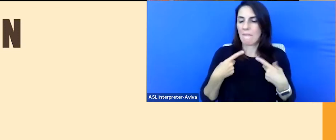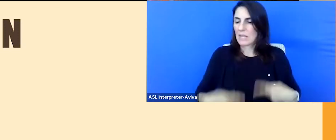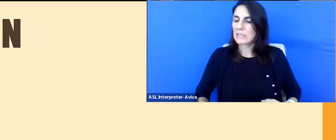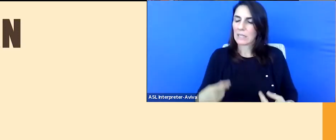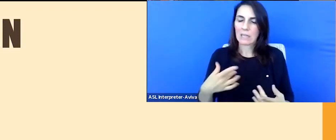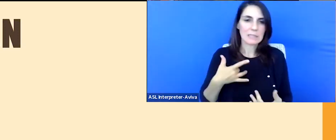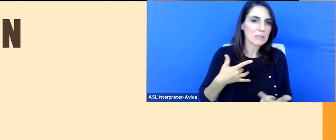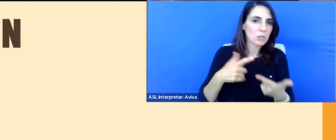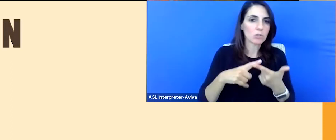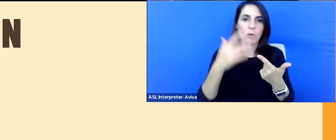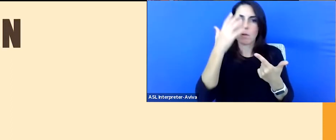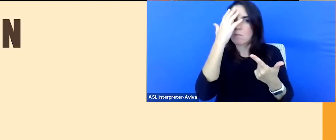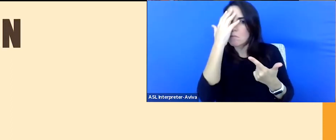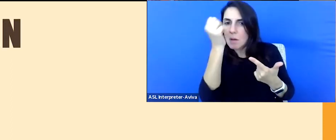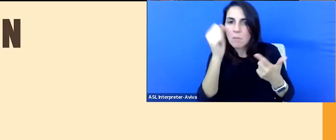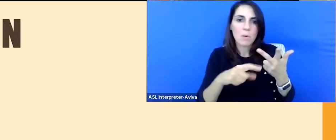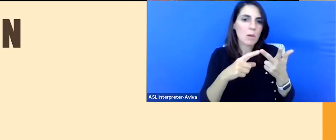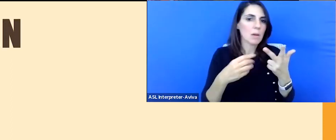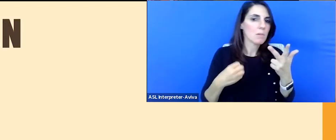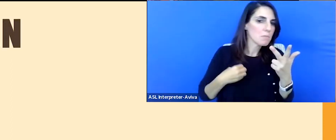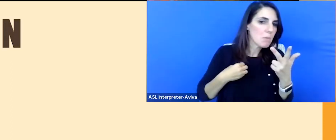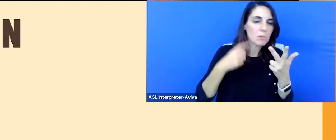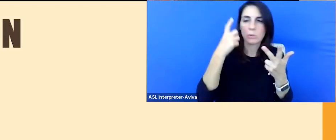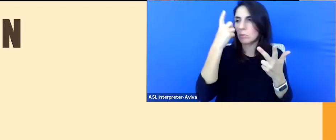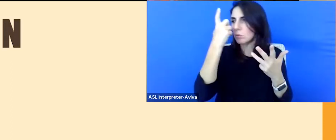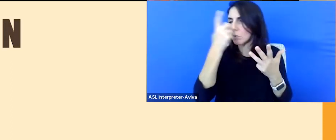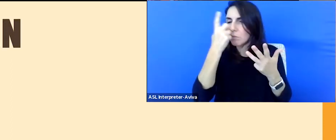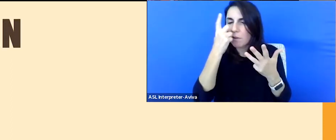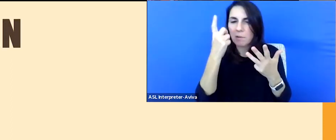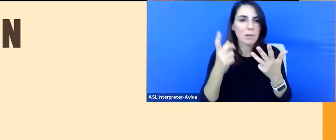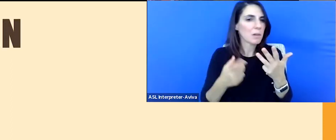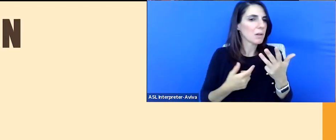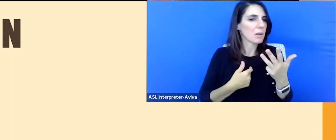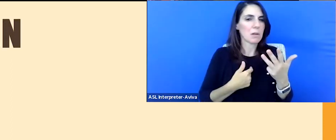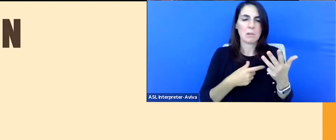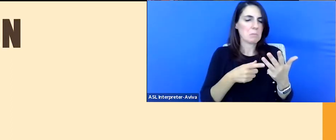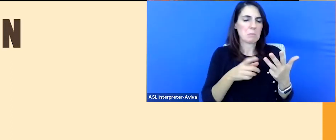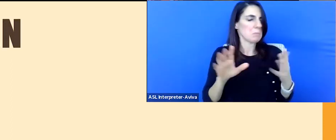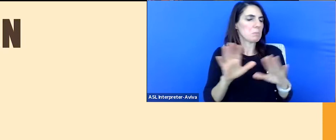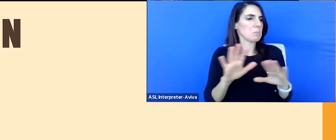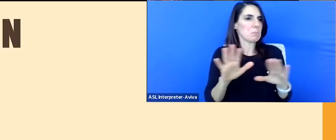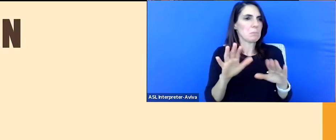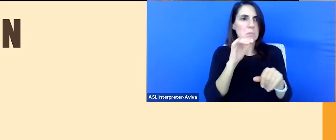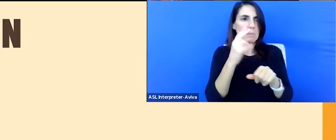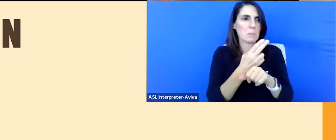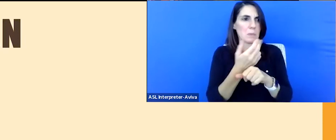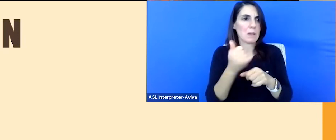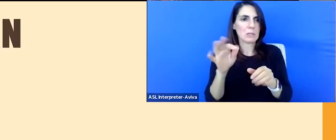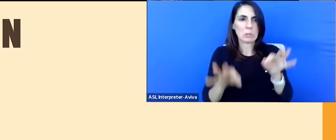an emotion, or a thought, using no judgment. Just notice what came up.